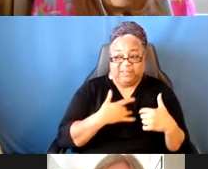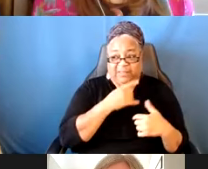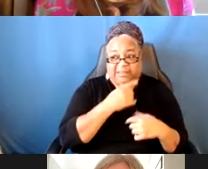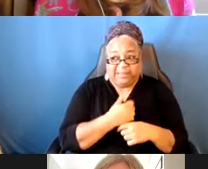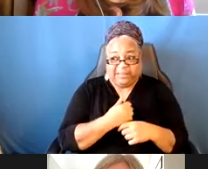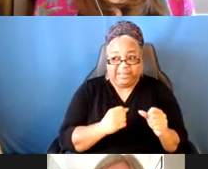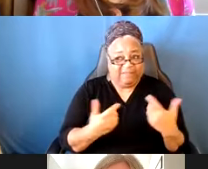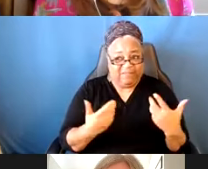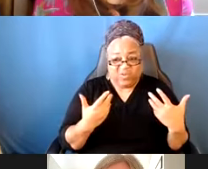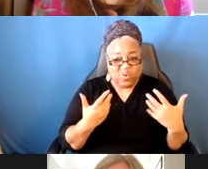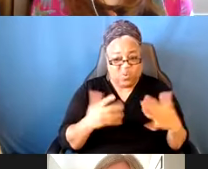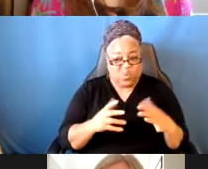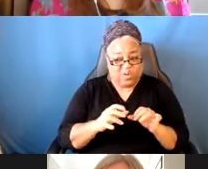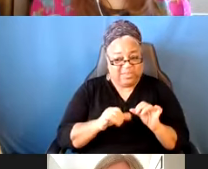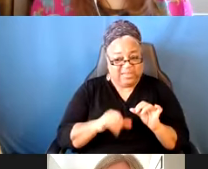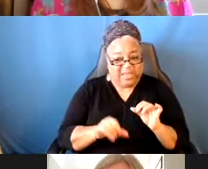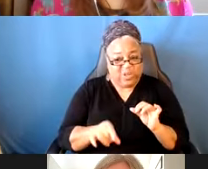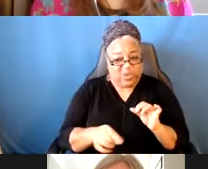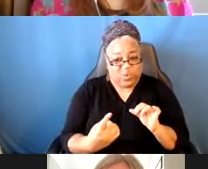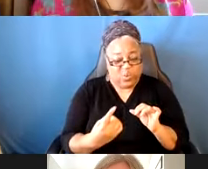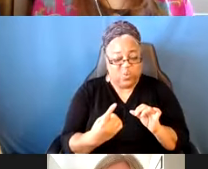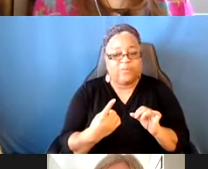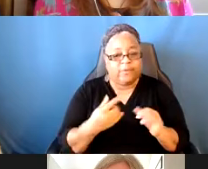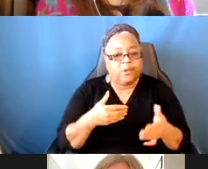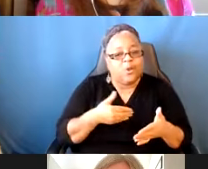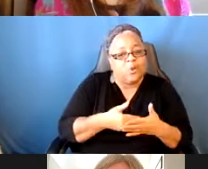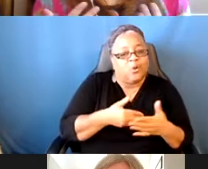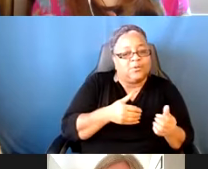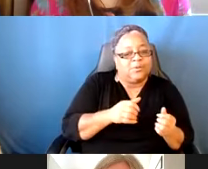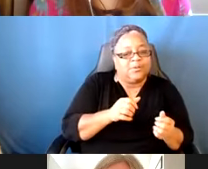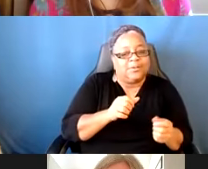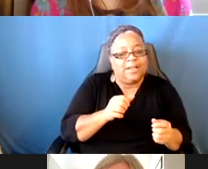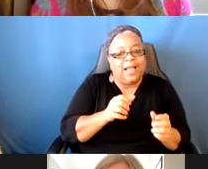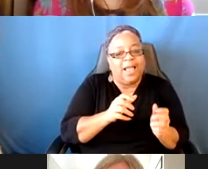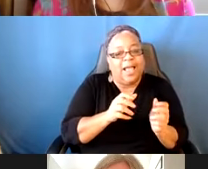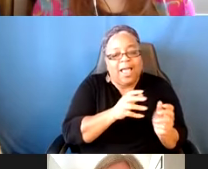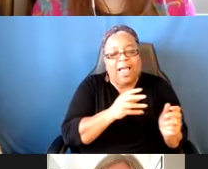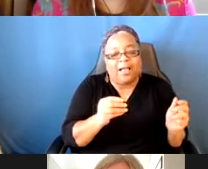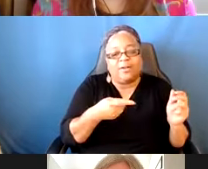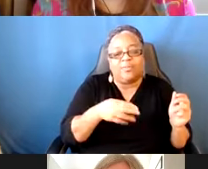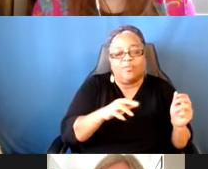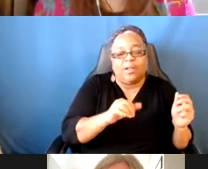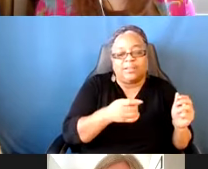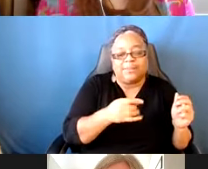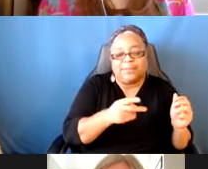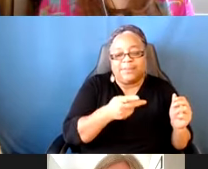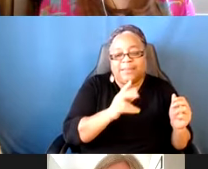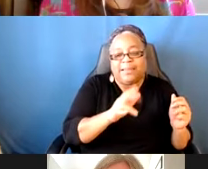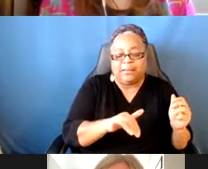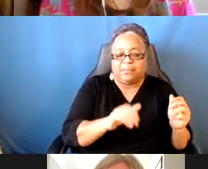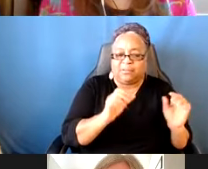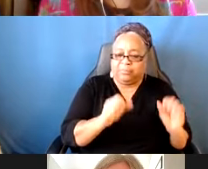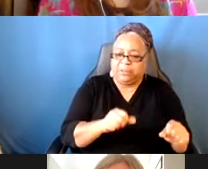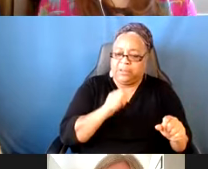alone. Closeness and proximity is that ability to be near others, share physical touch,